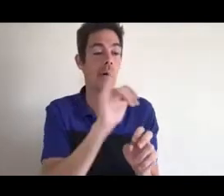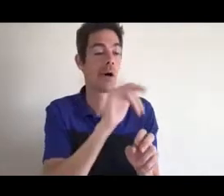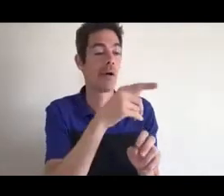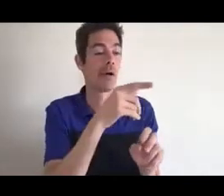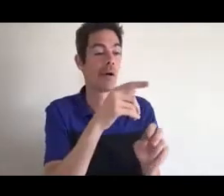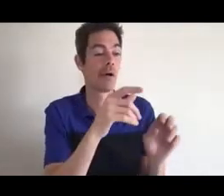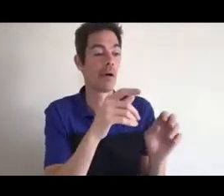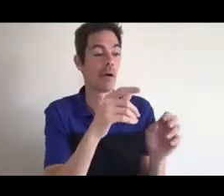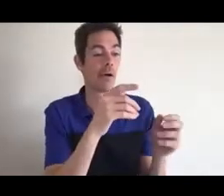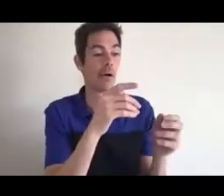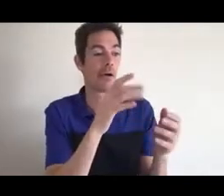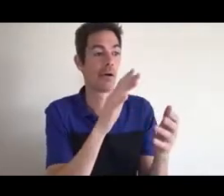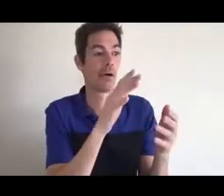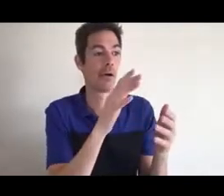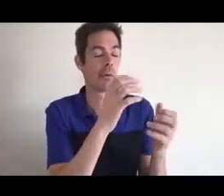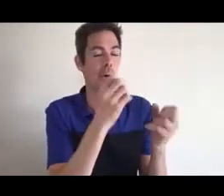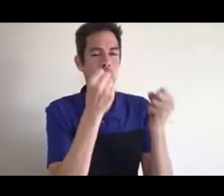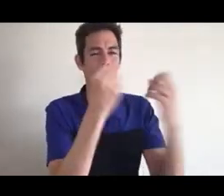is that